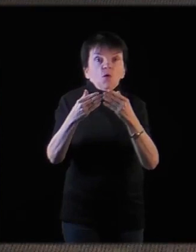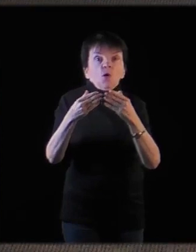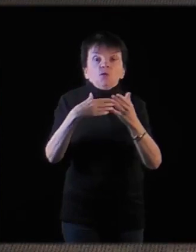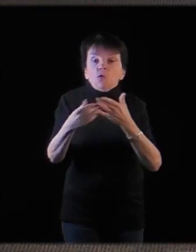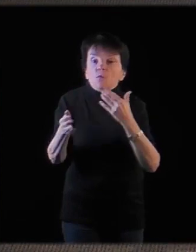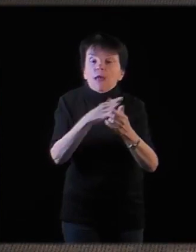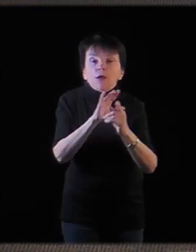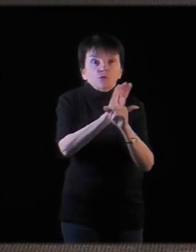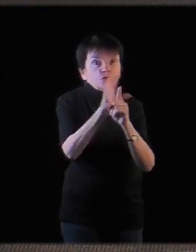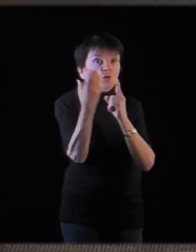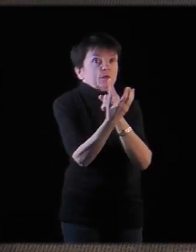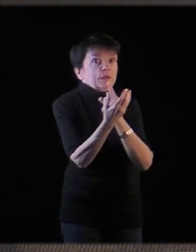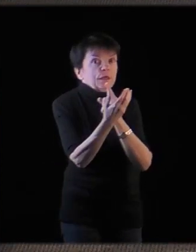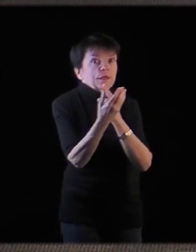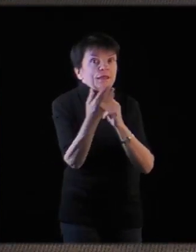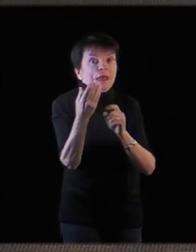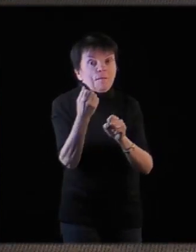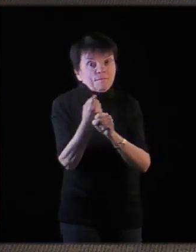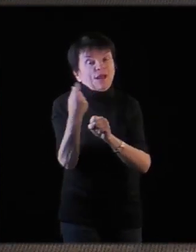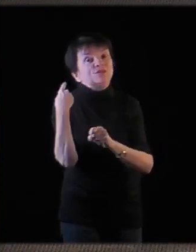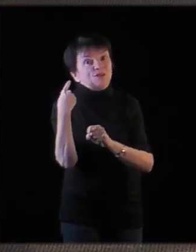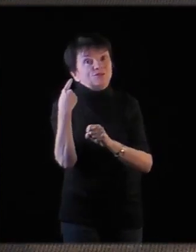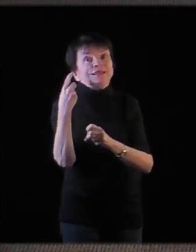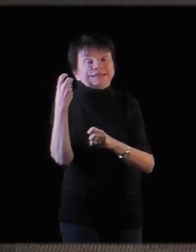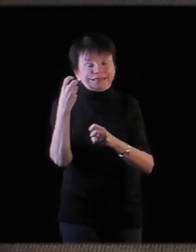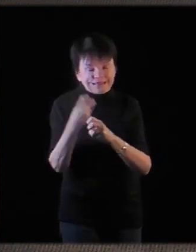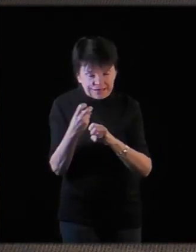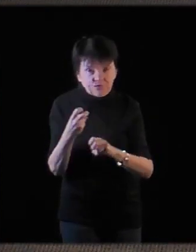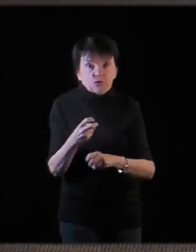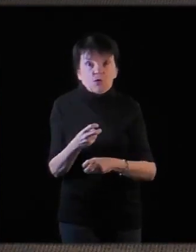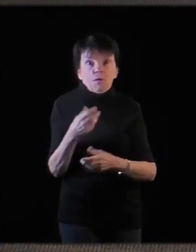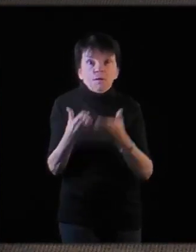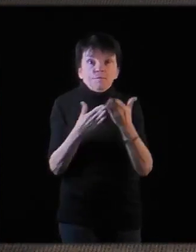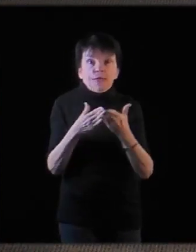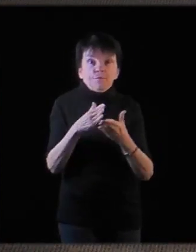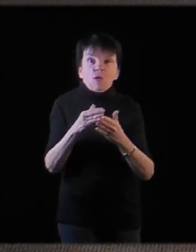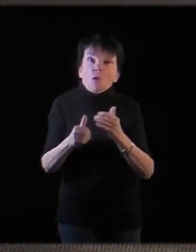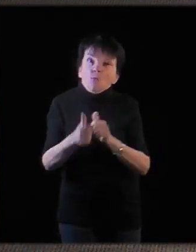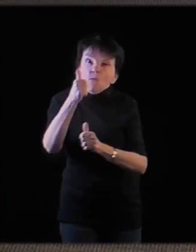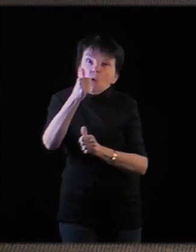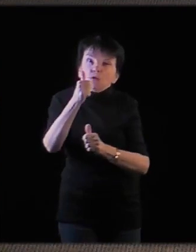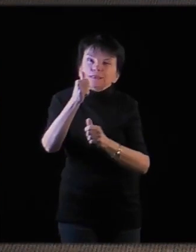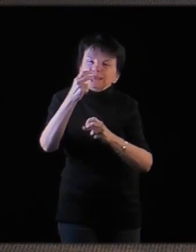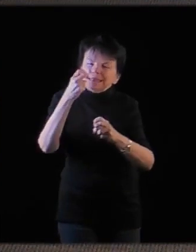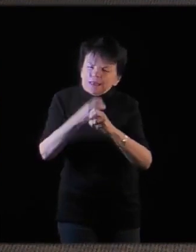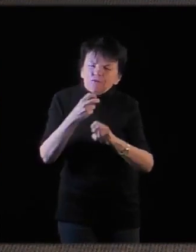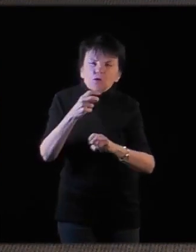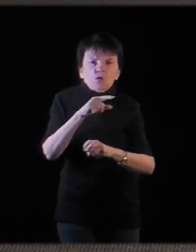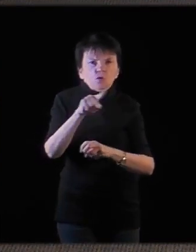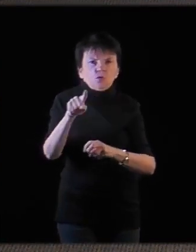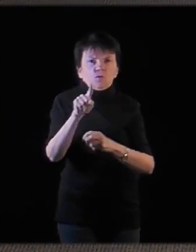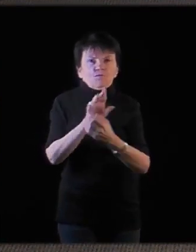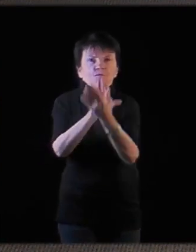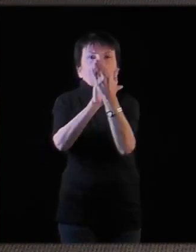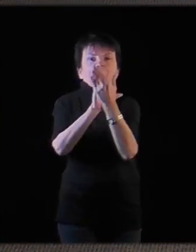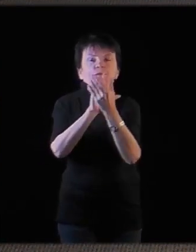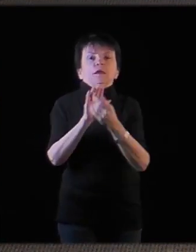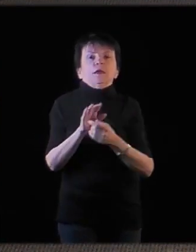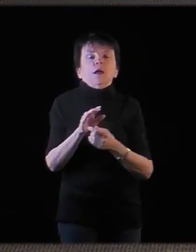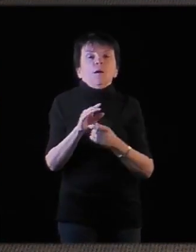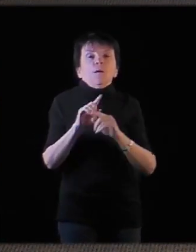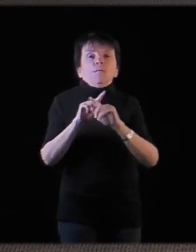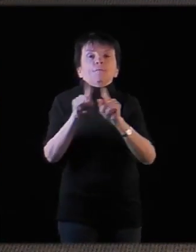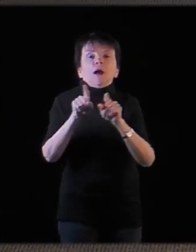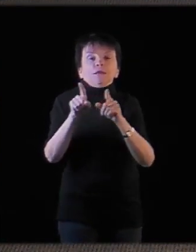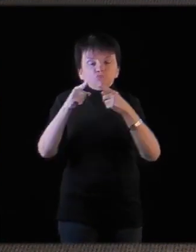very difficult year. Maybe the most difficult year you have faced yet, and yet in the midst of that, we could be thankful for who